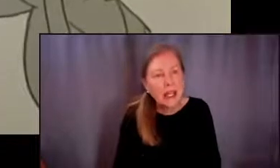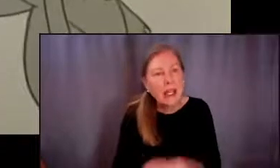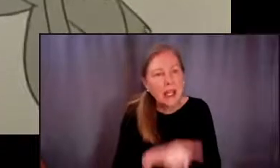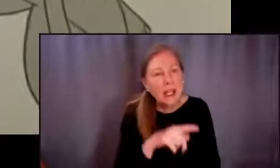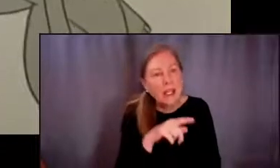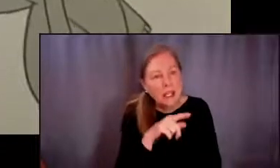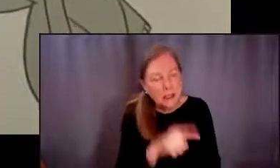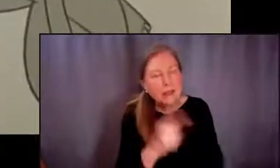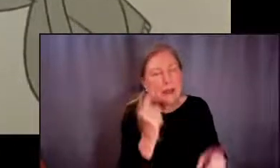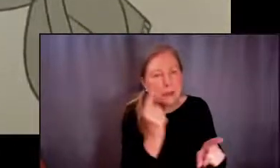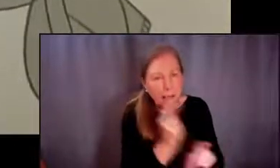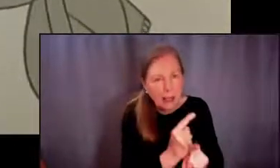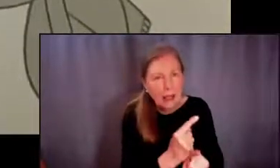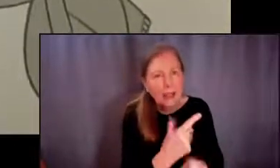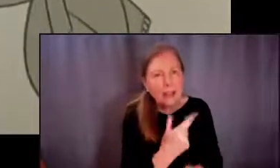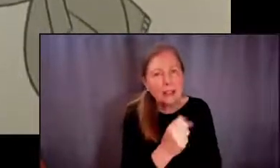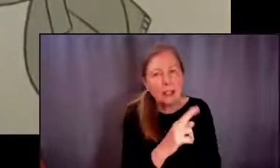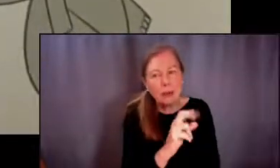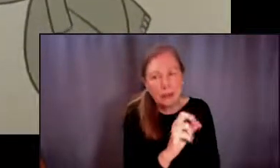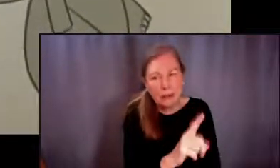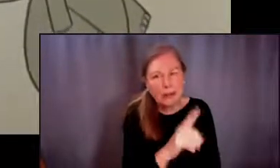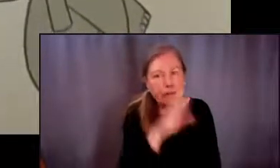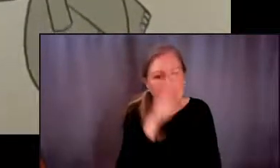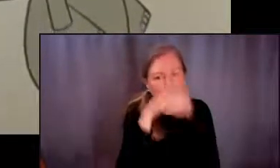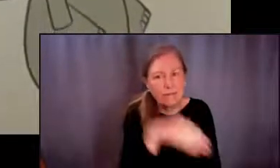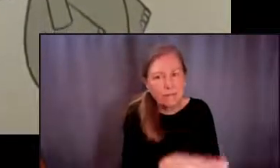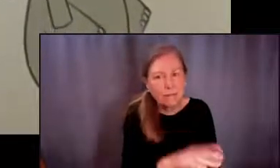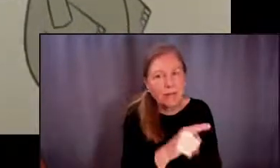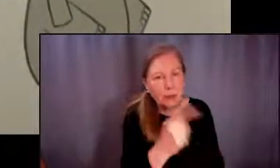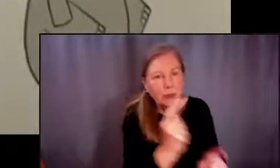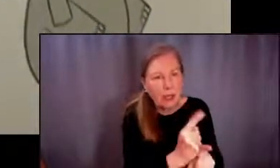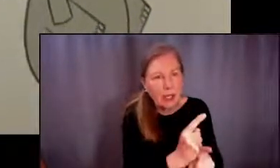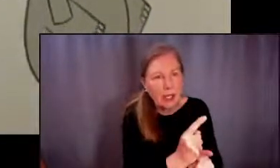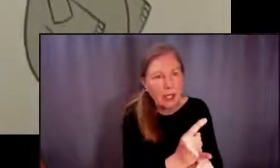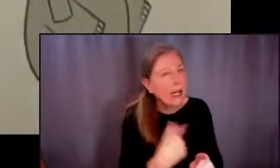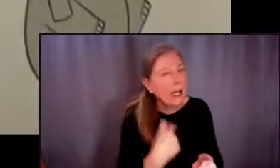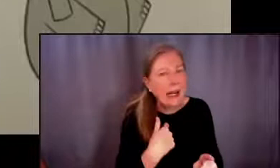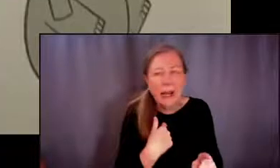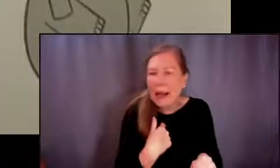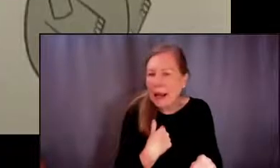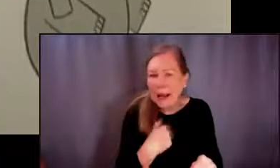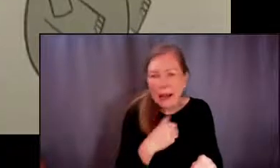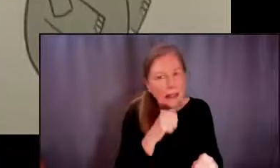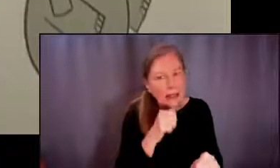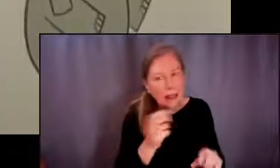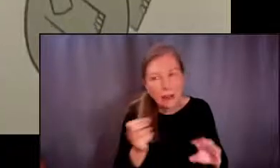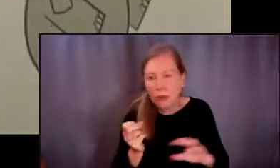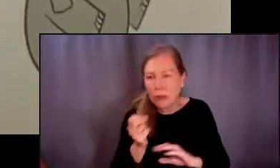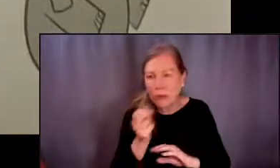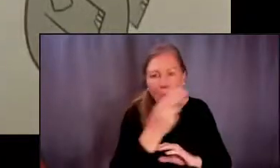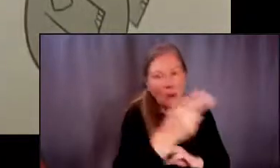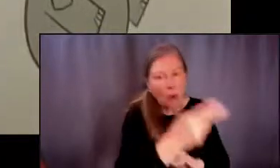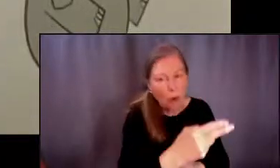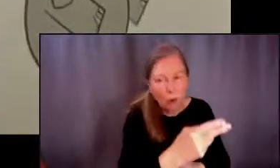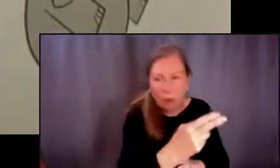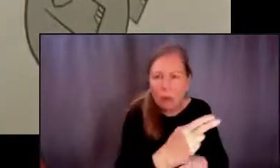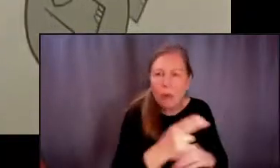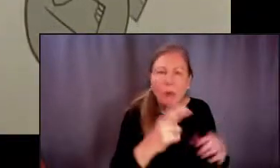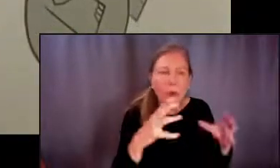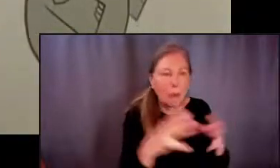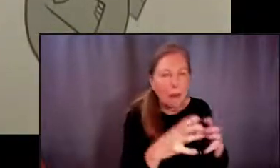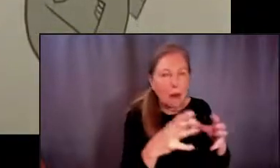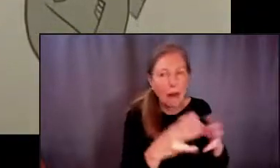are right, Gerald. I did not really throw the